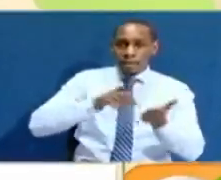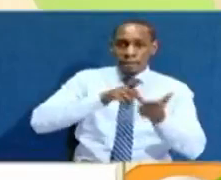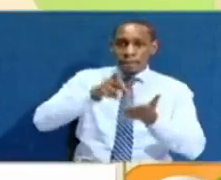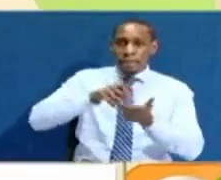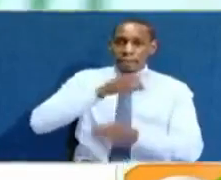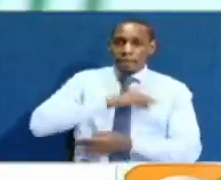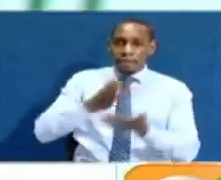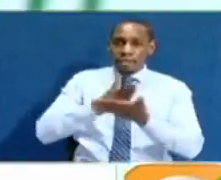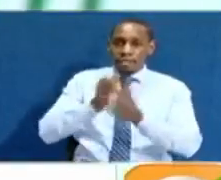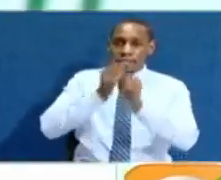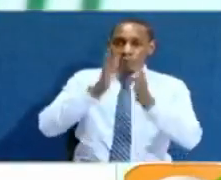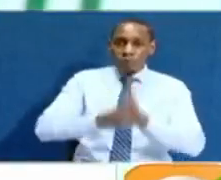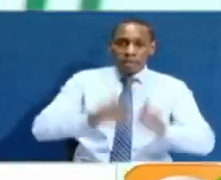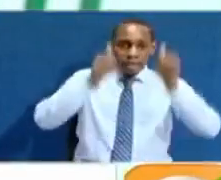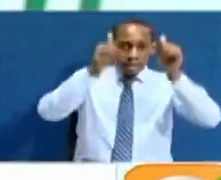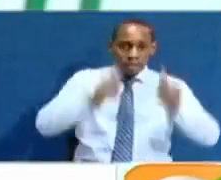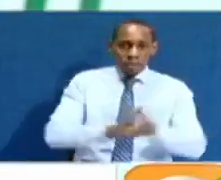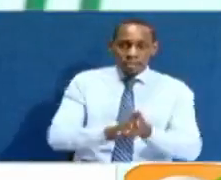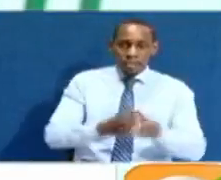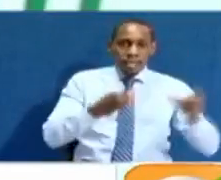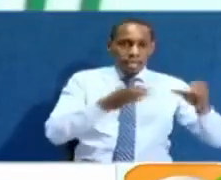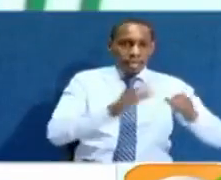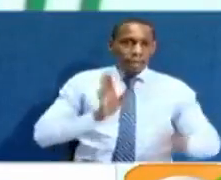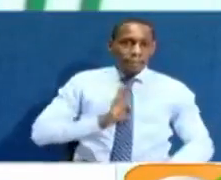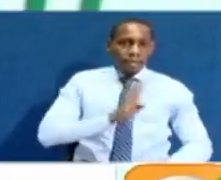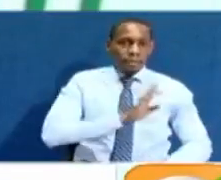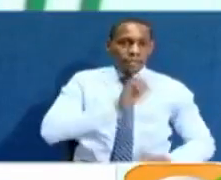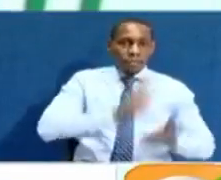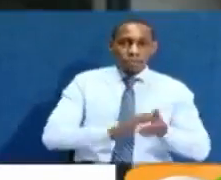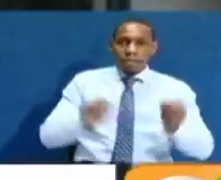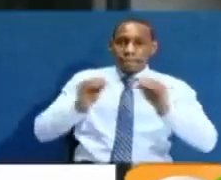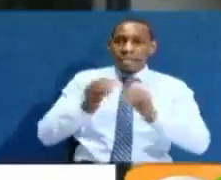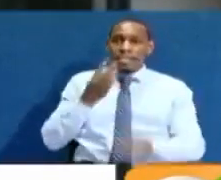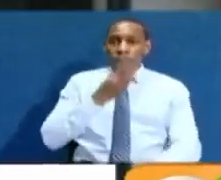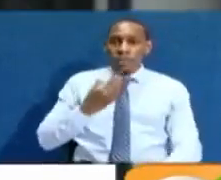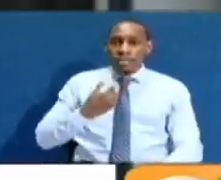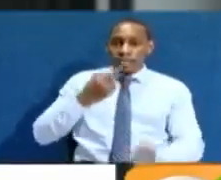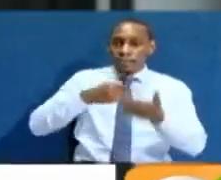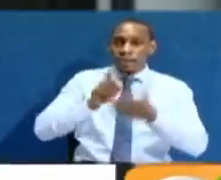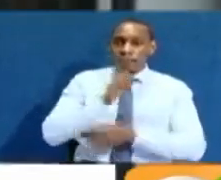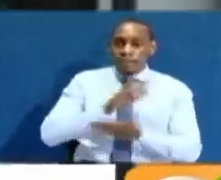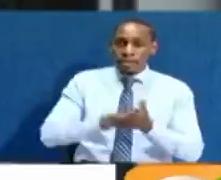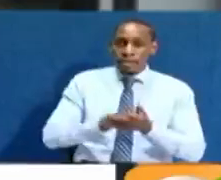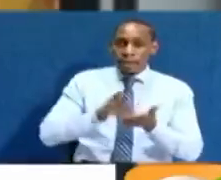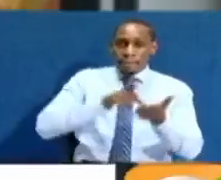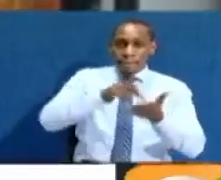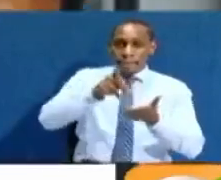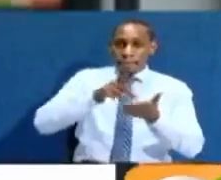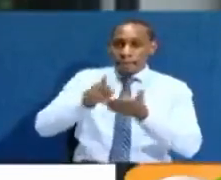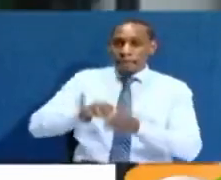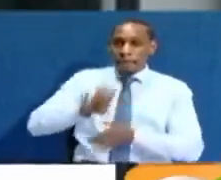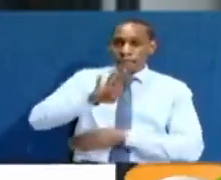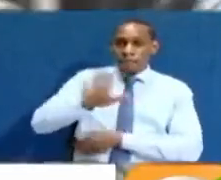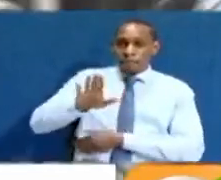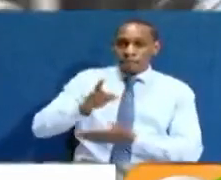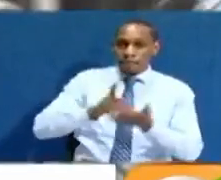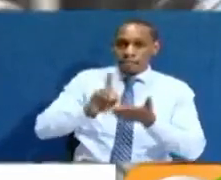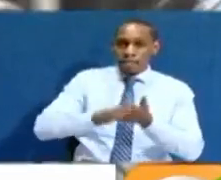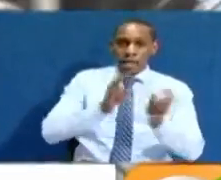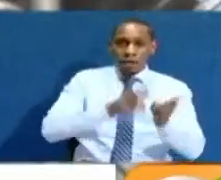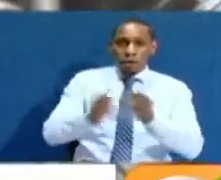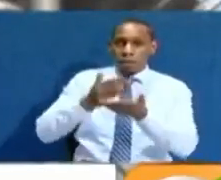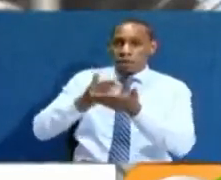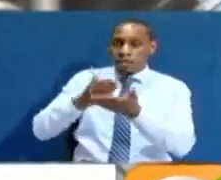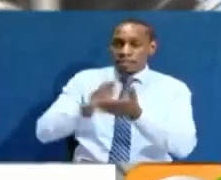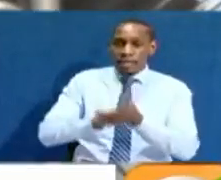to its shareholders. In a notice, the company's board said that it had a meeting on Wednesday approving an interim payment of 45 cents per ordinary